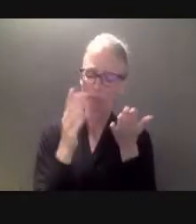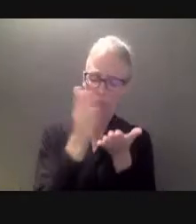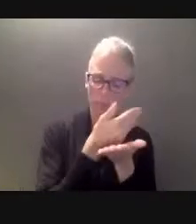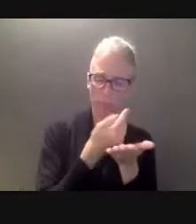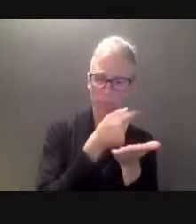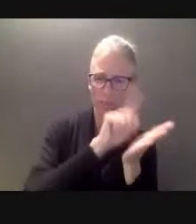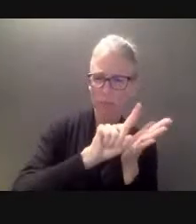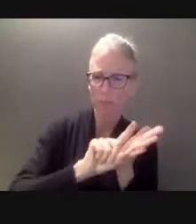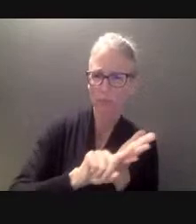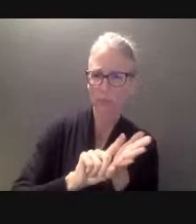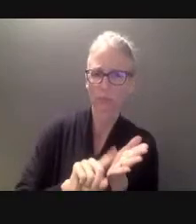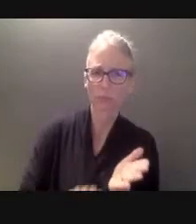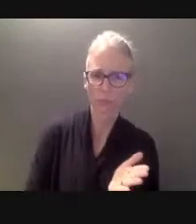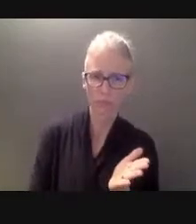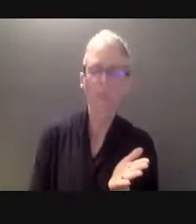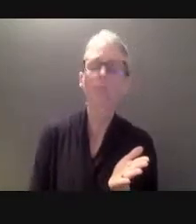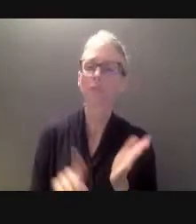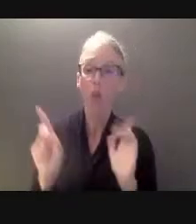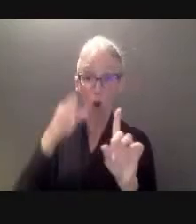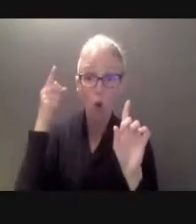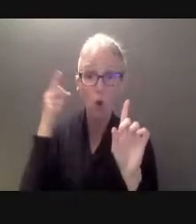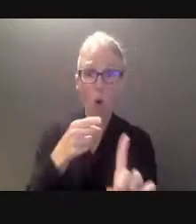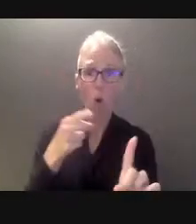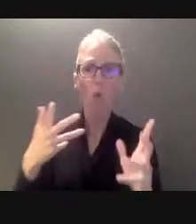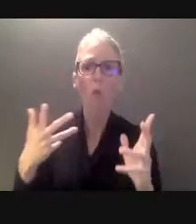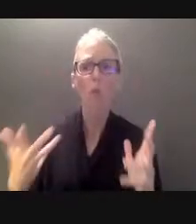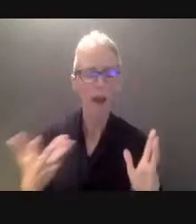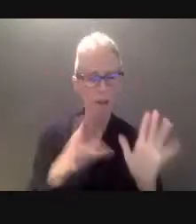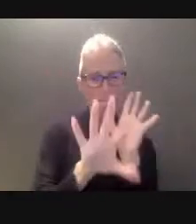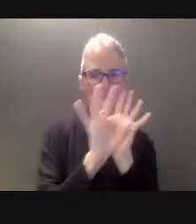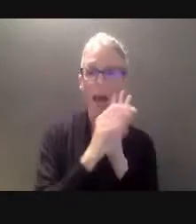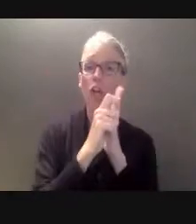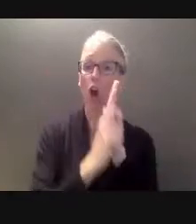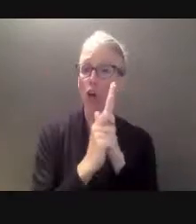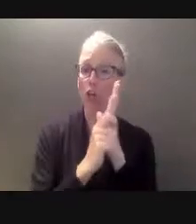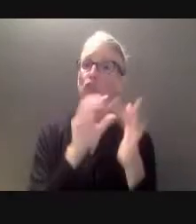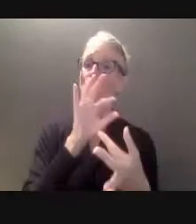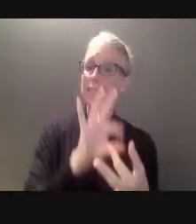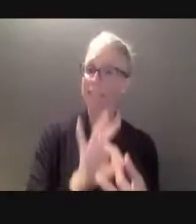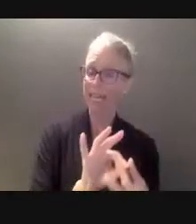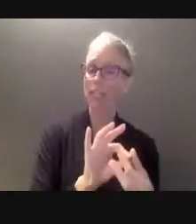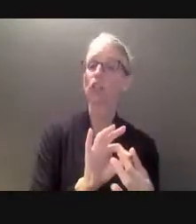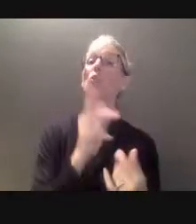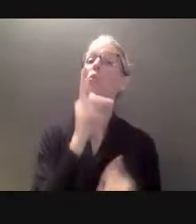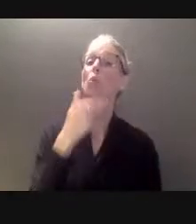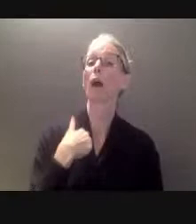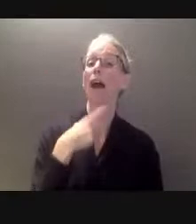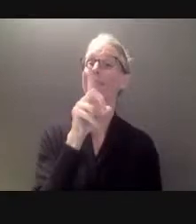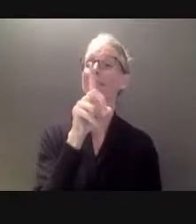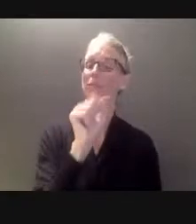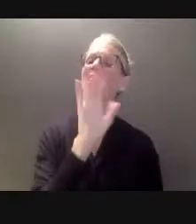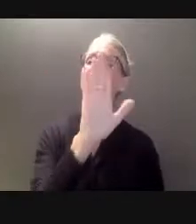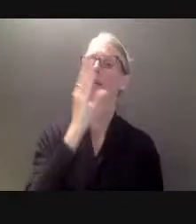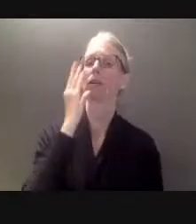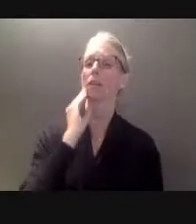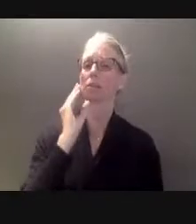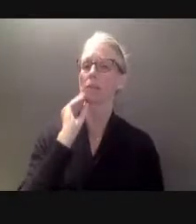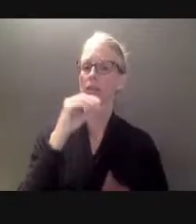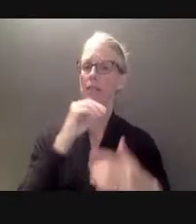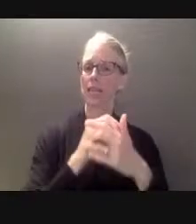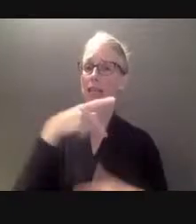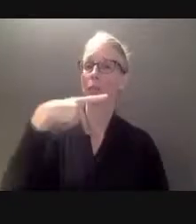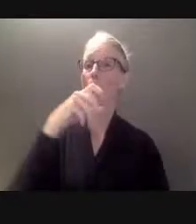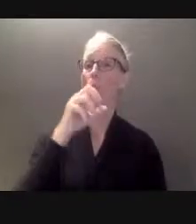for articles about people with disabilities at national parks or equivalent settings and about barriers and facilitators to